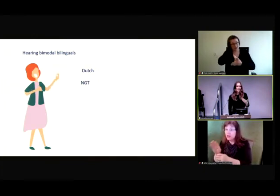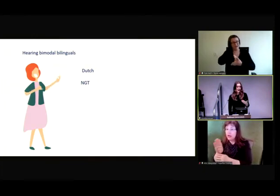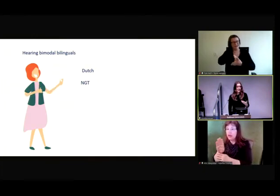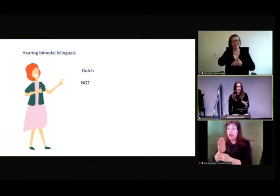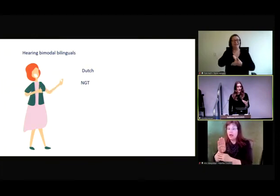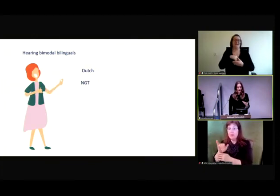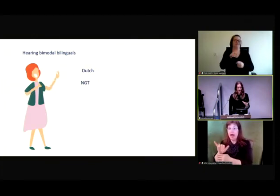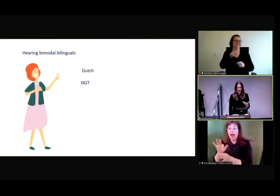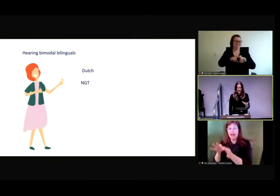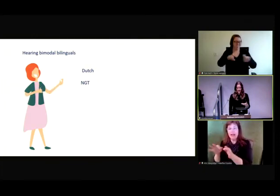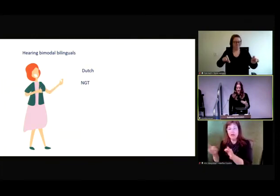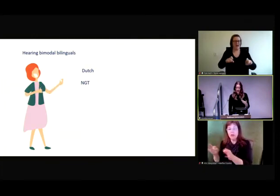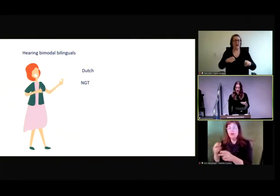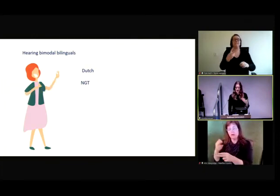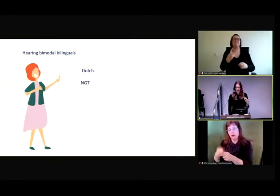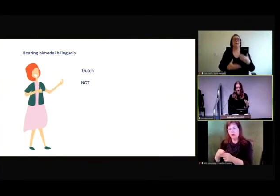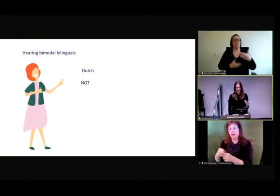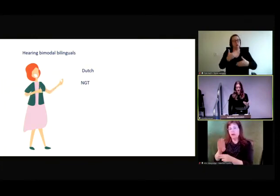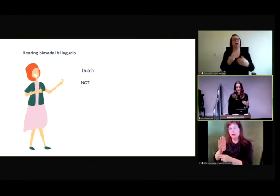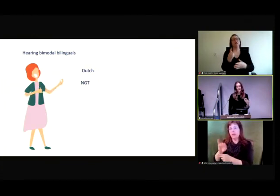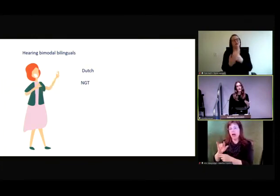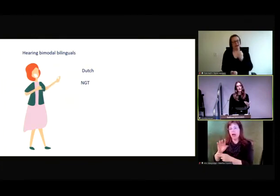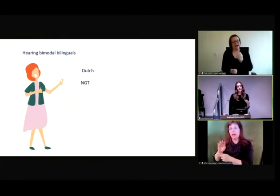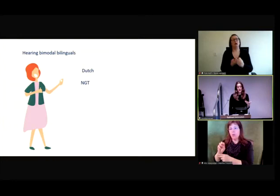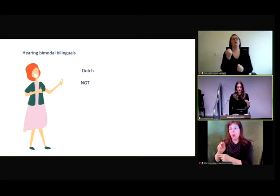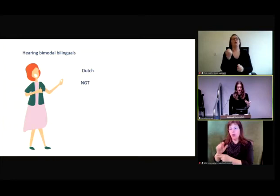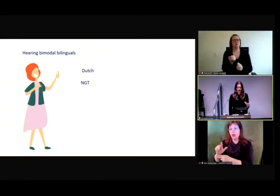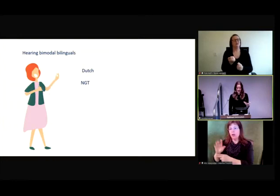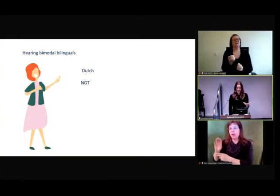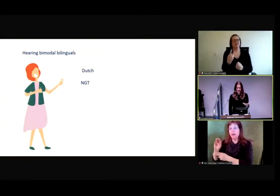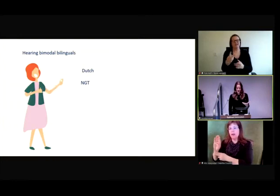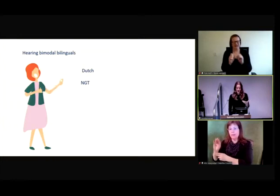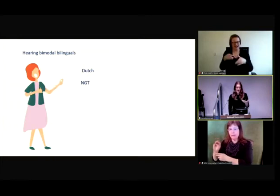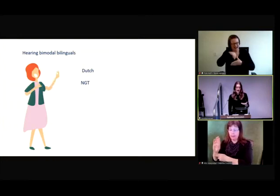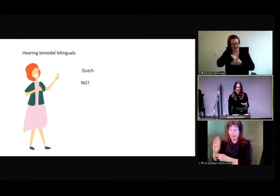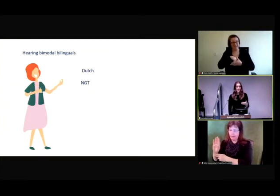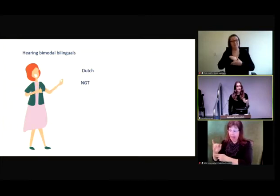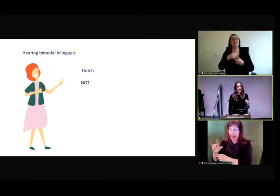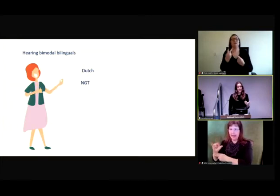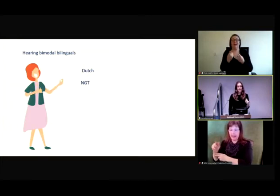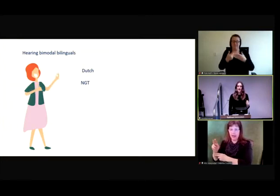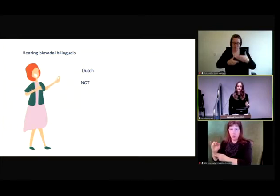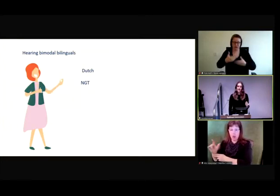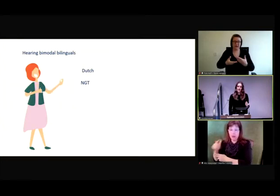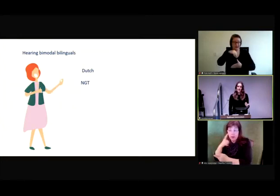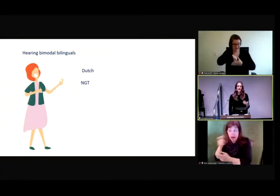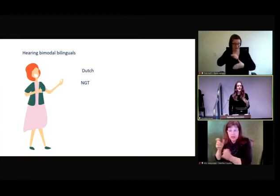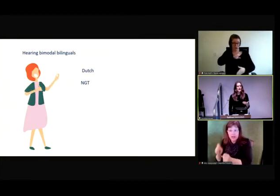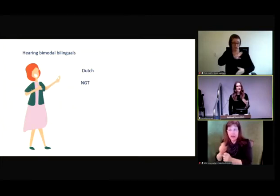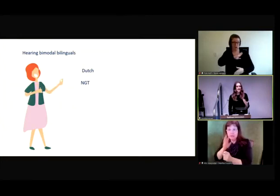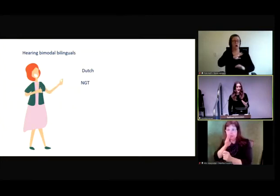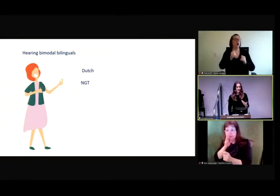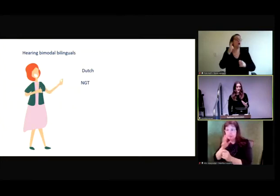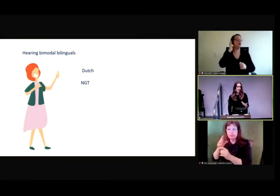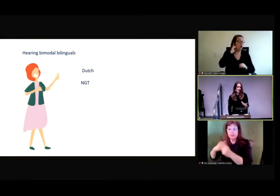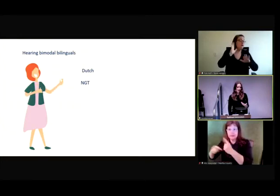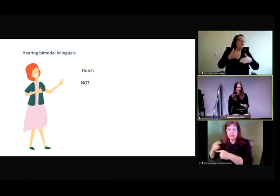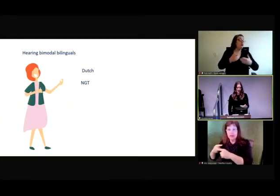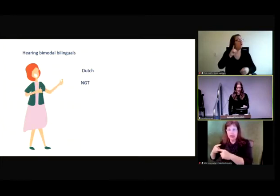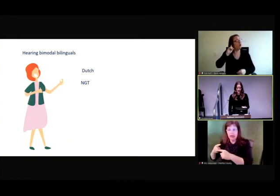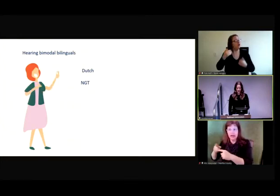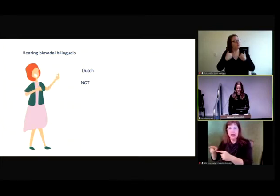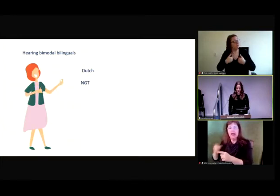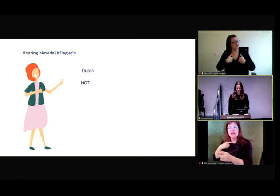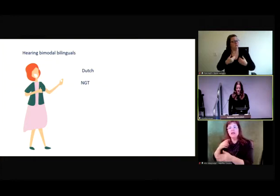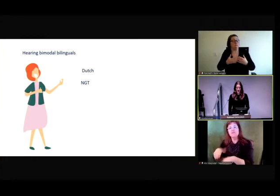bilinguals are called bimodal bilinguals because their languages are produced in 2 modalities, and these can be deaf or hearing people that use a sign and a